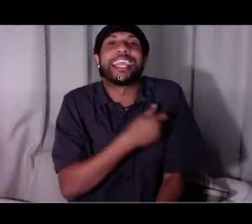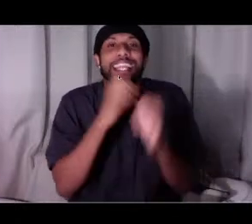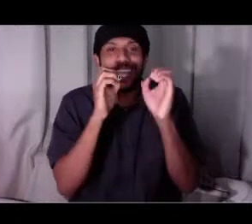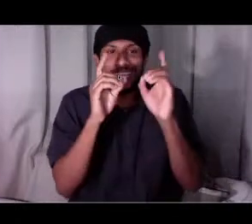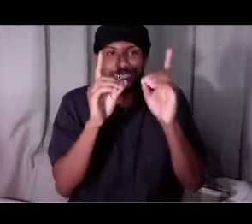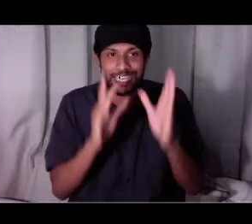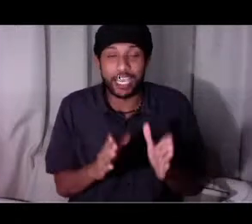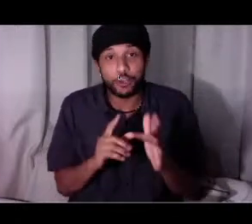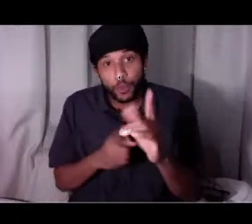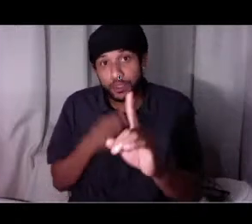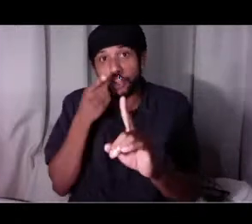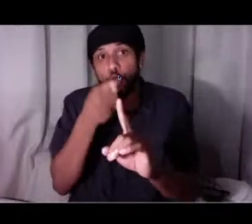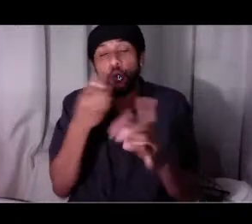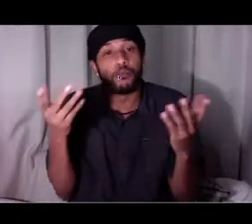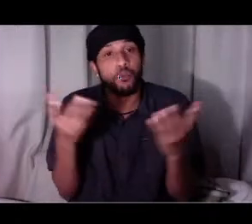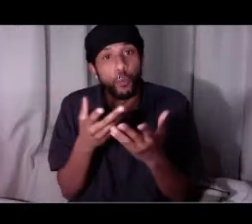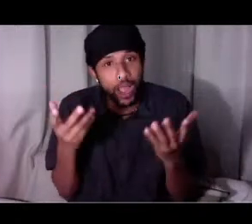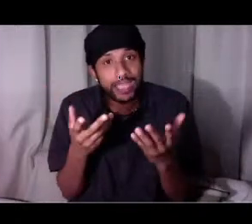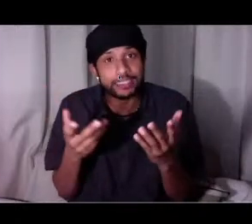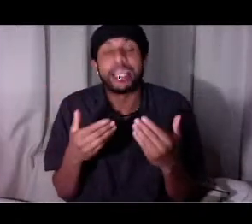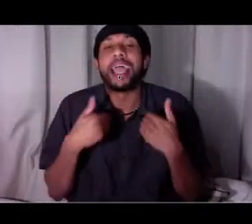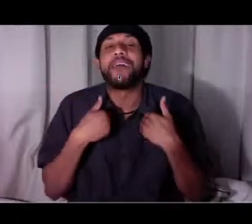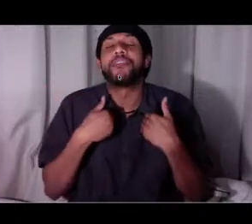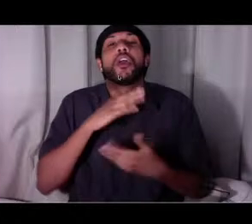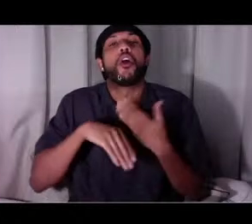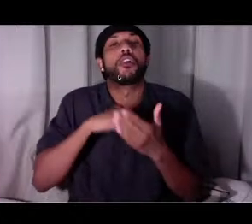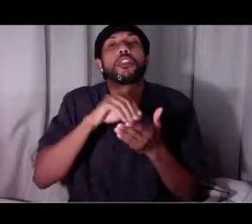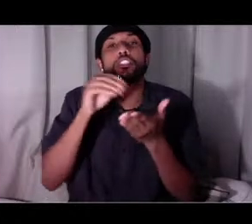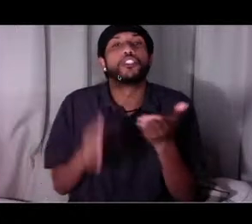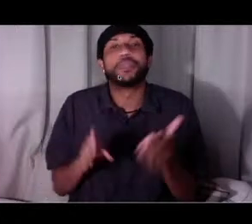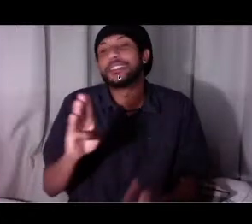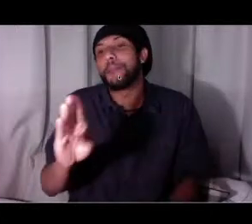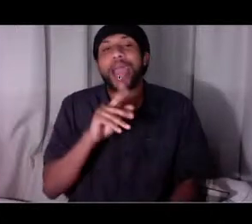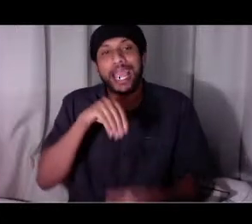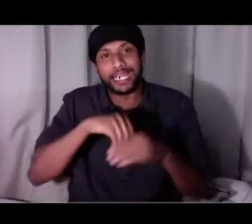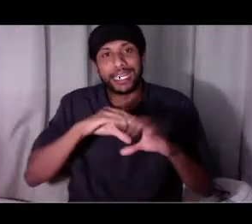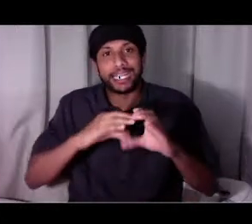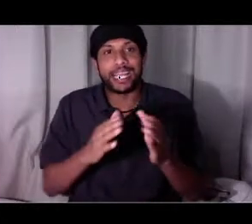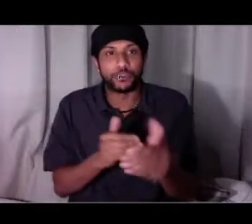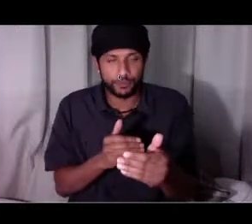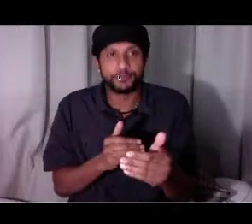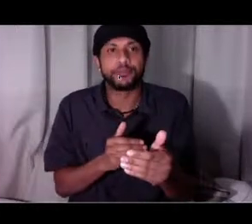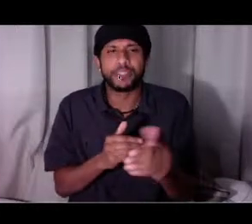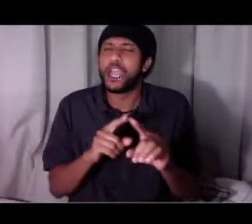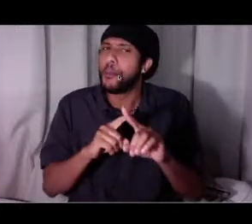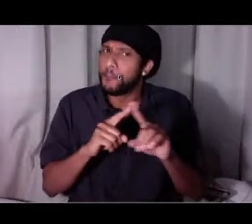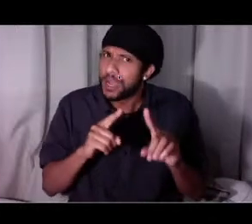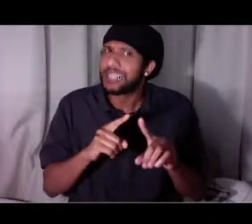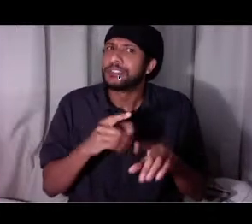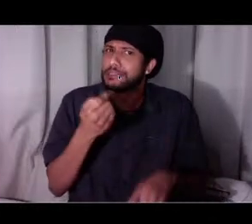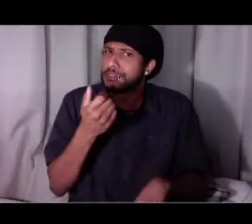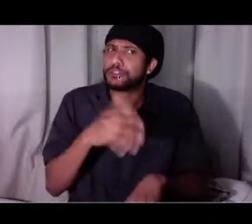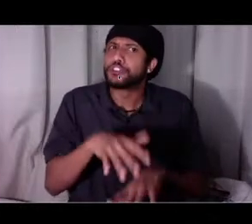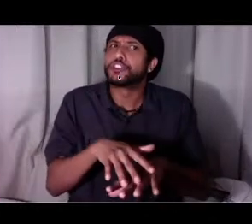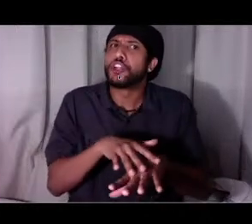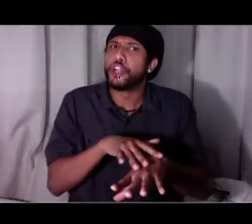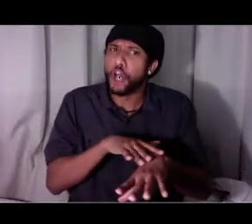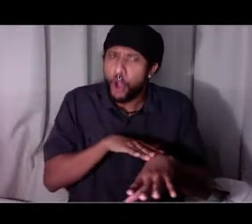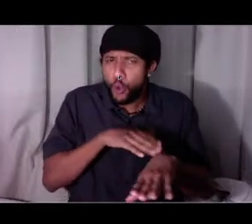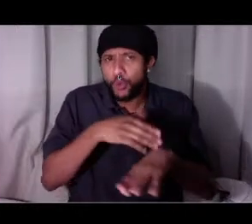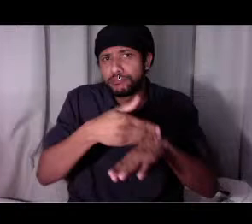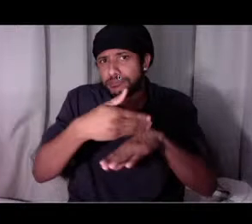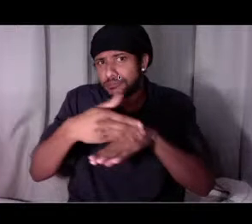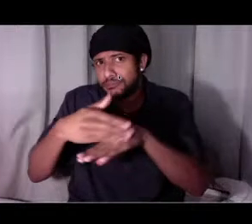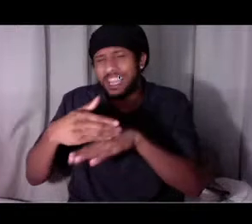ultimate goal of getting students back in the classroom although the roll out was pretty slow I think we